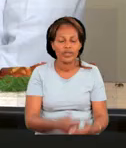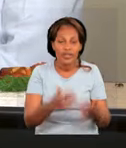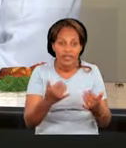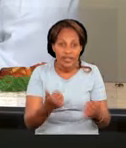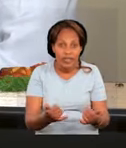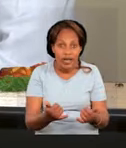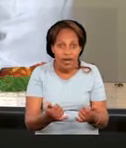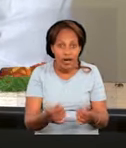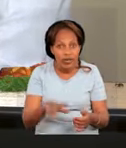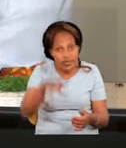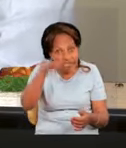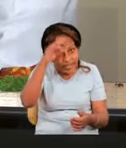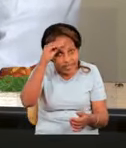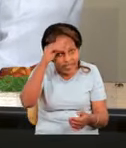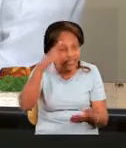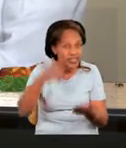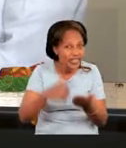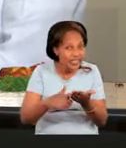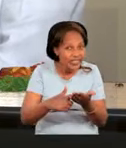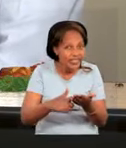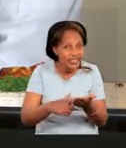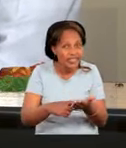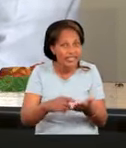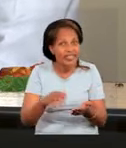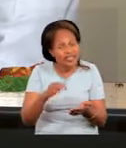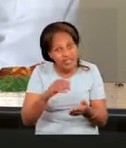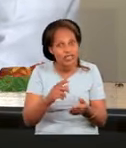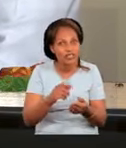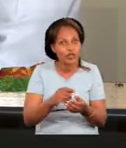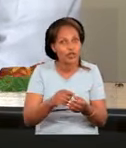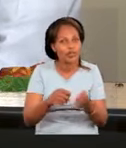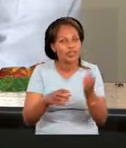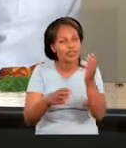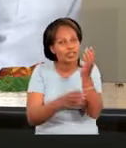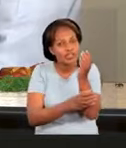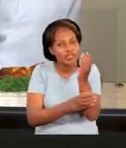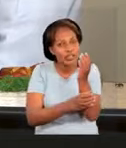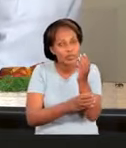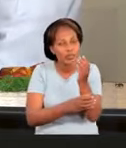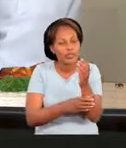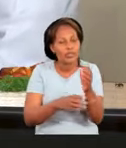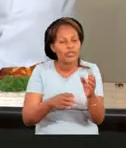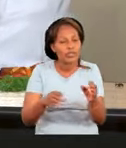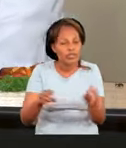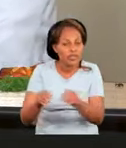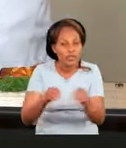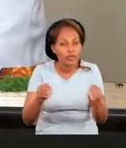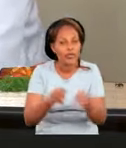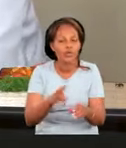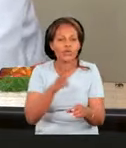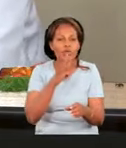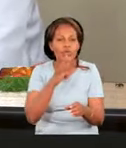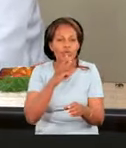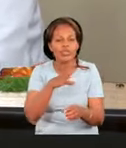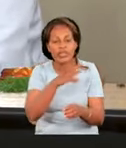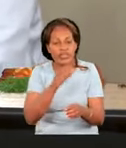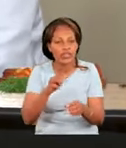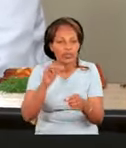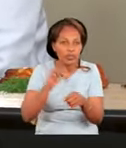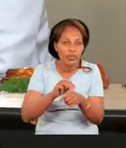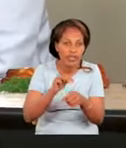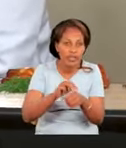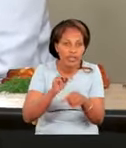Now you have learned your lessons, but I have not seen a stem transporting water and minerals. Can you see the